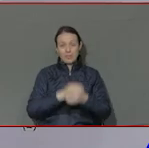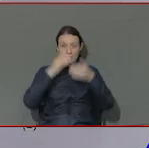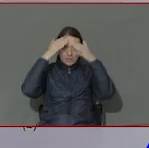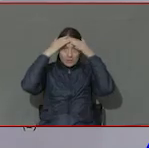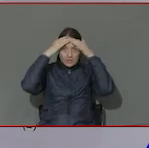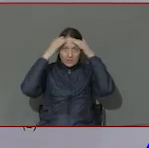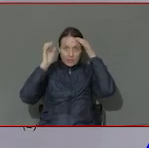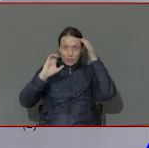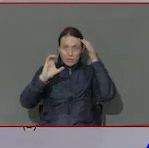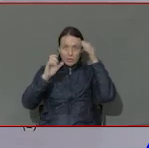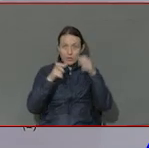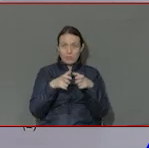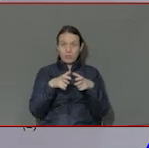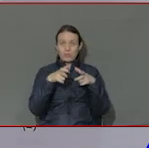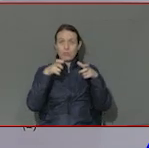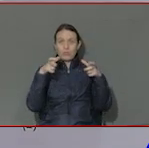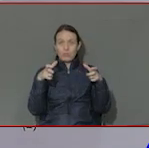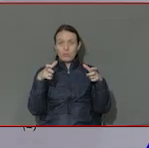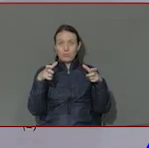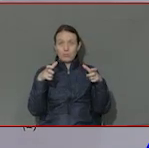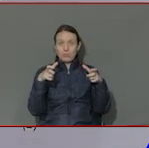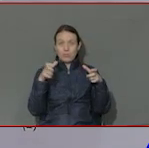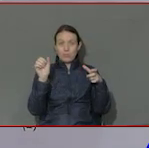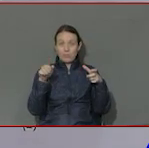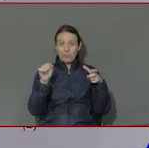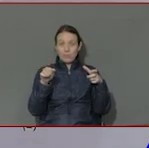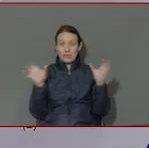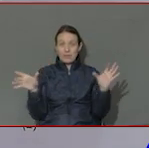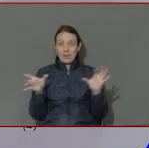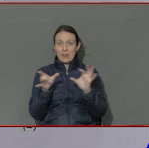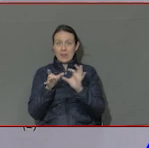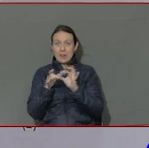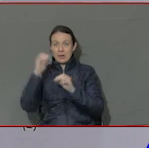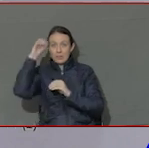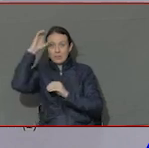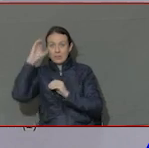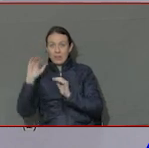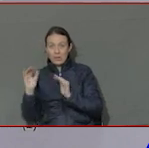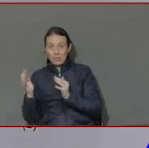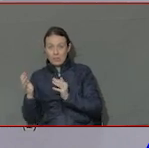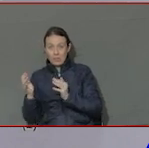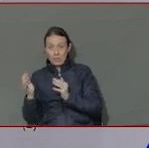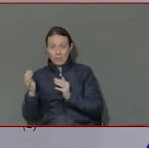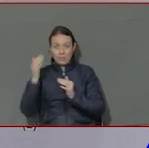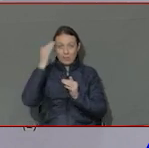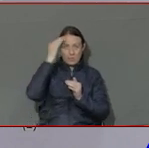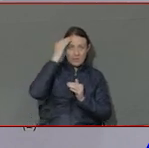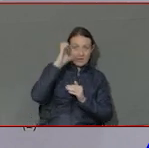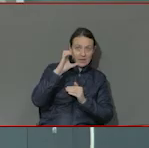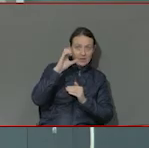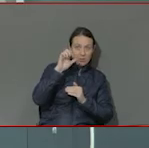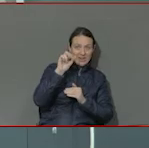Cranial volume. Ne? So, cranial, it